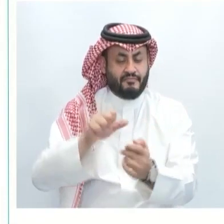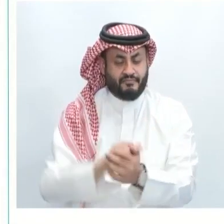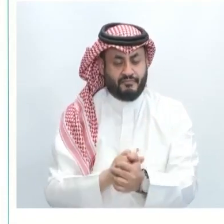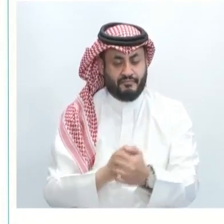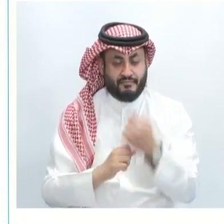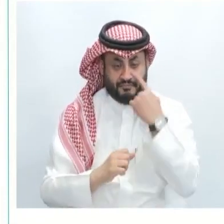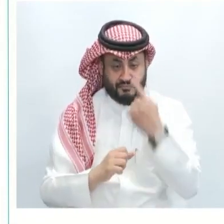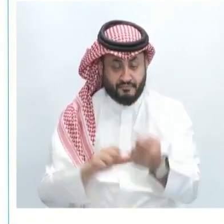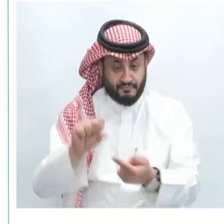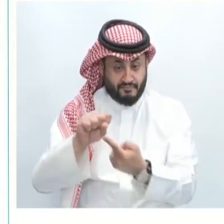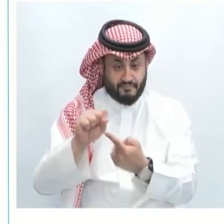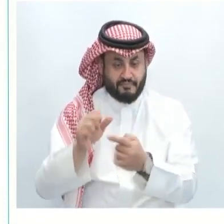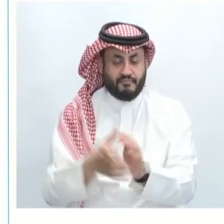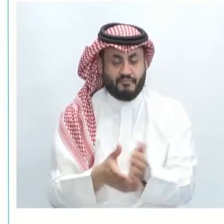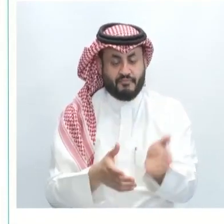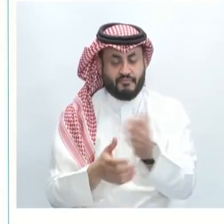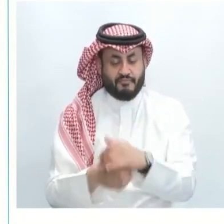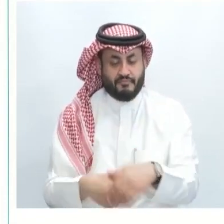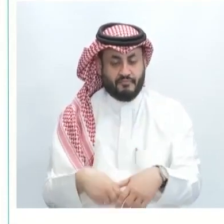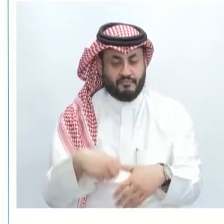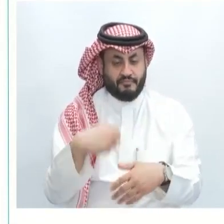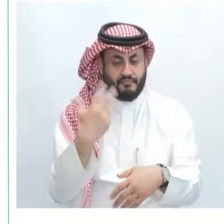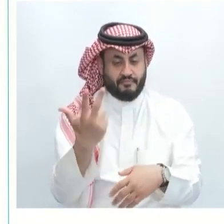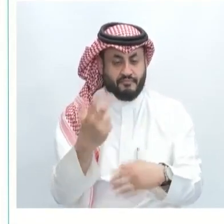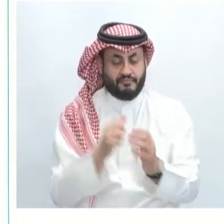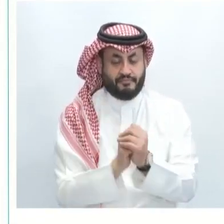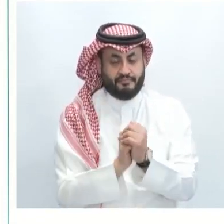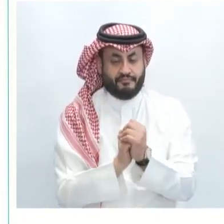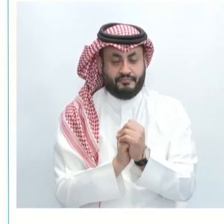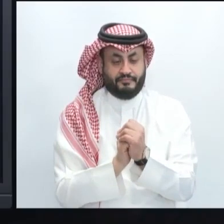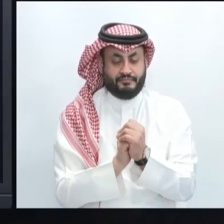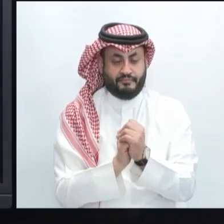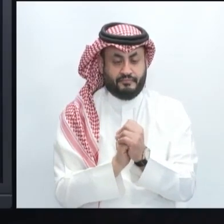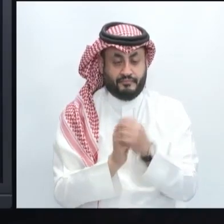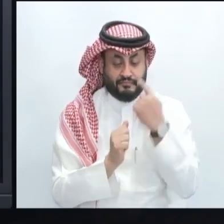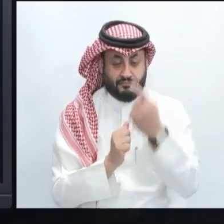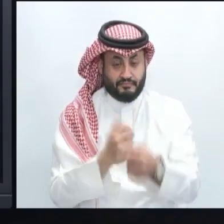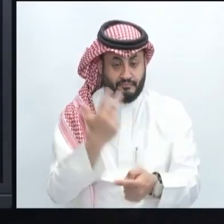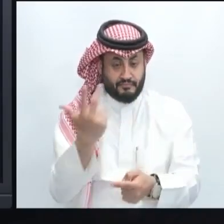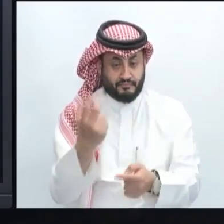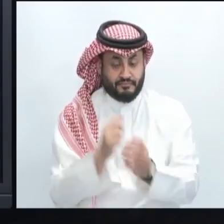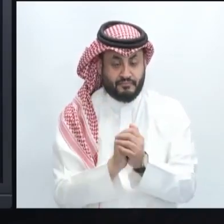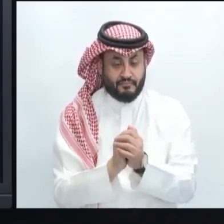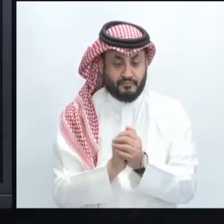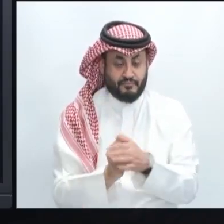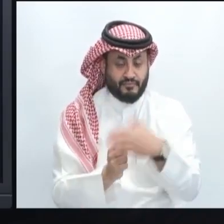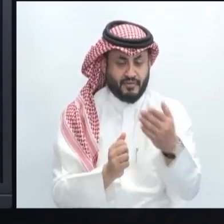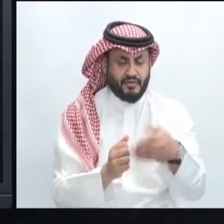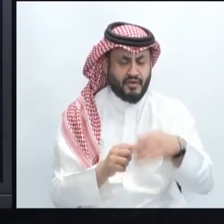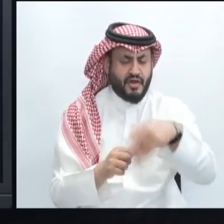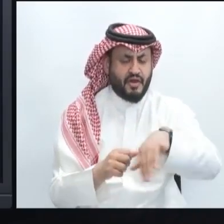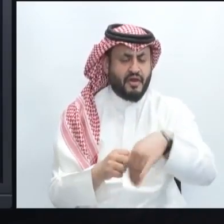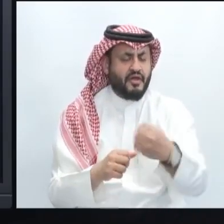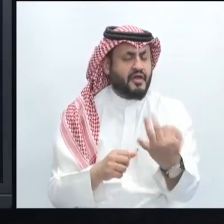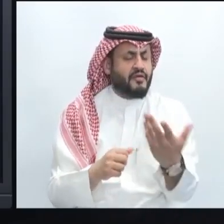apples. Very good. Number three. Here we have number three. And here